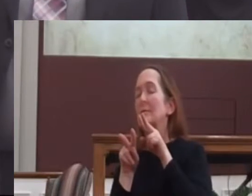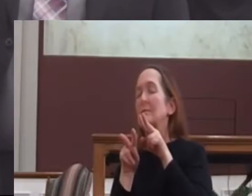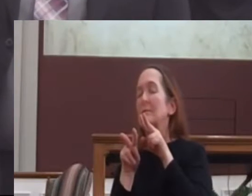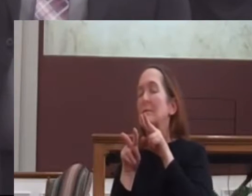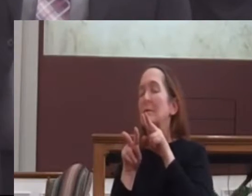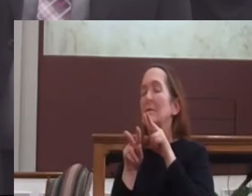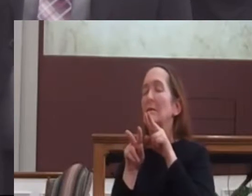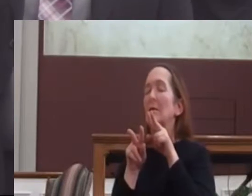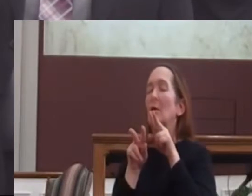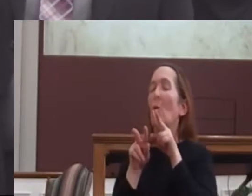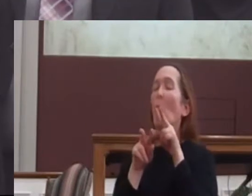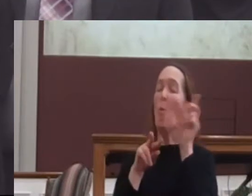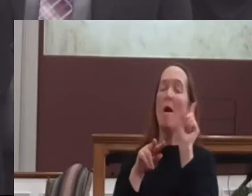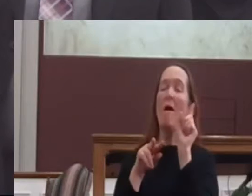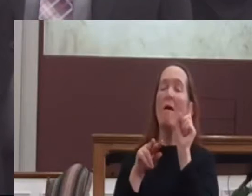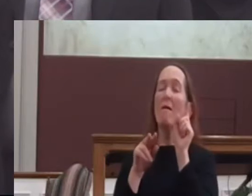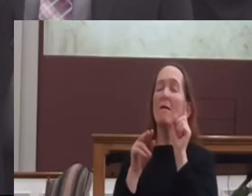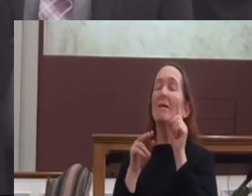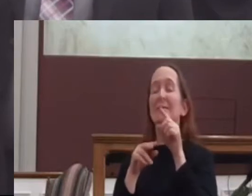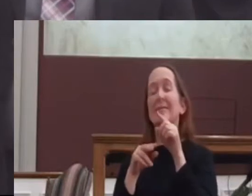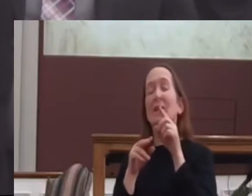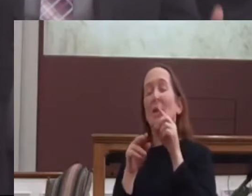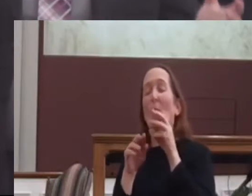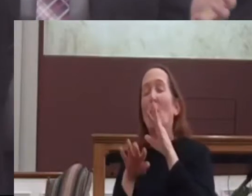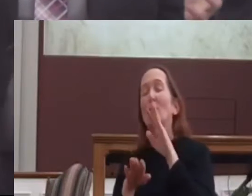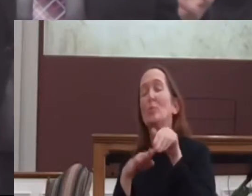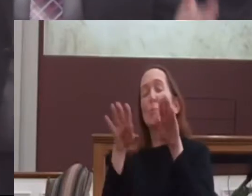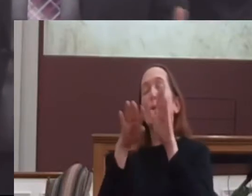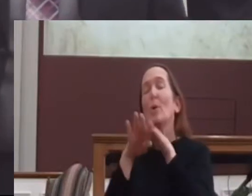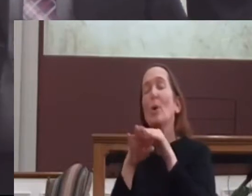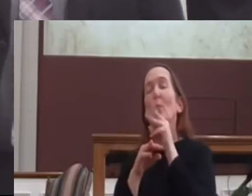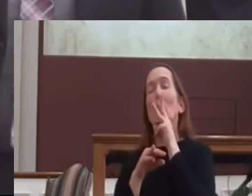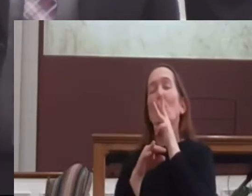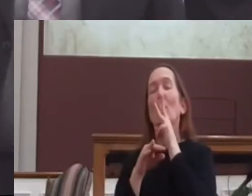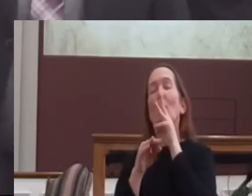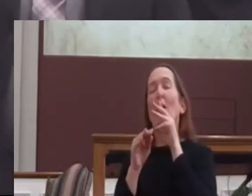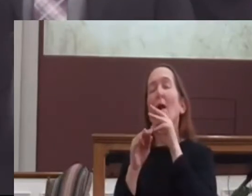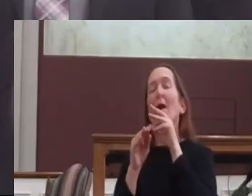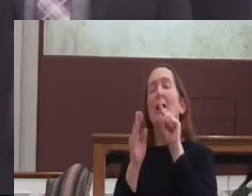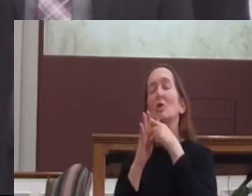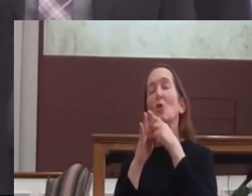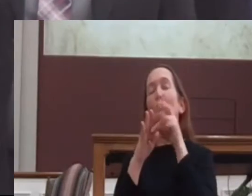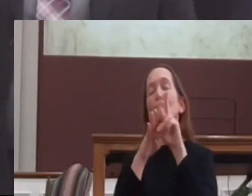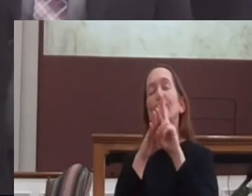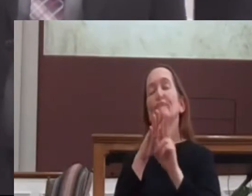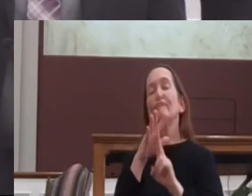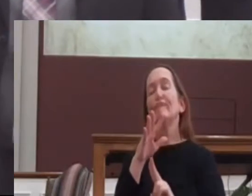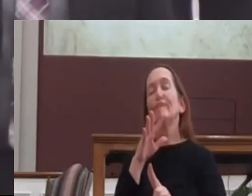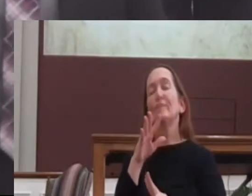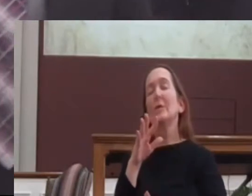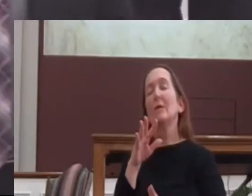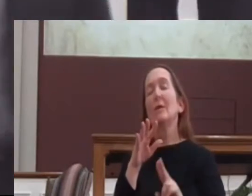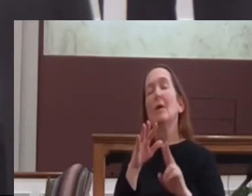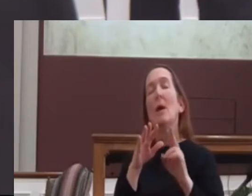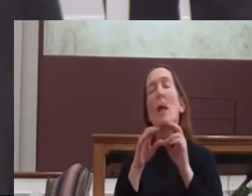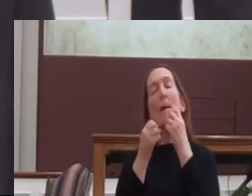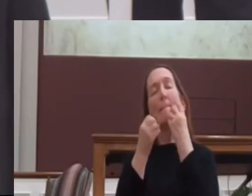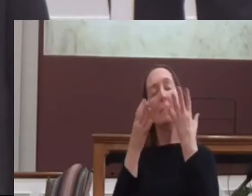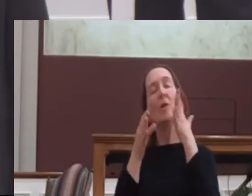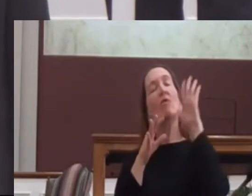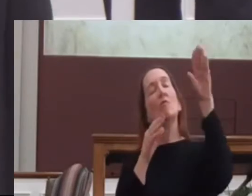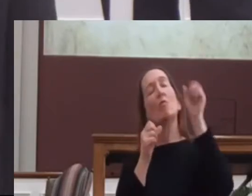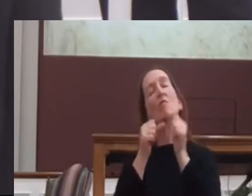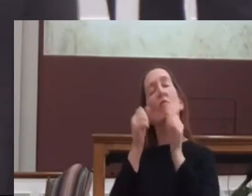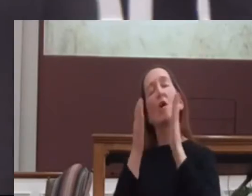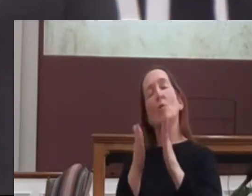And he looked at the circumstances that he found himself in and he began to sink. And Lord, too many of your followers right